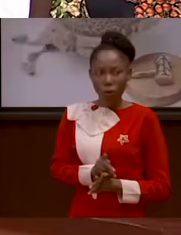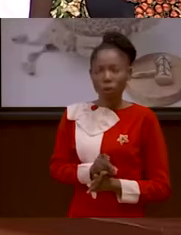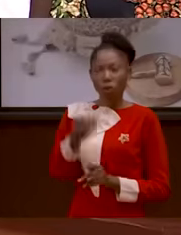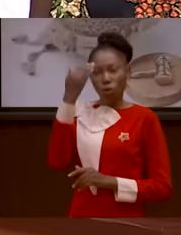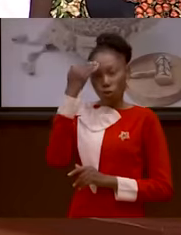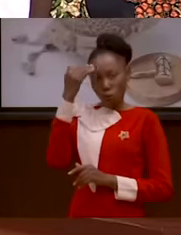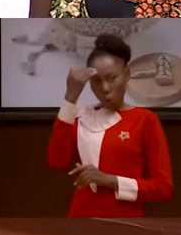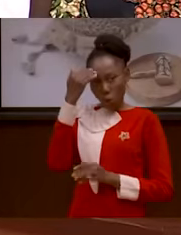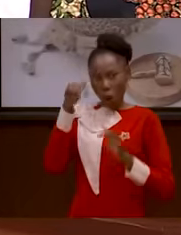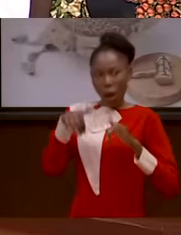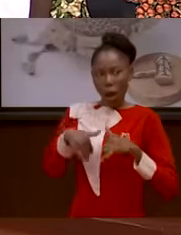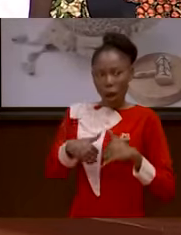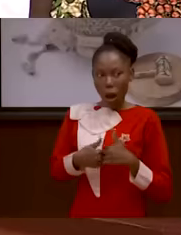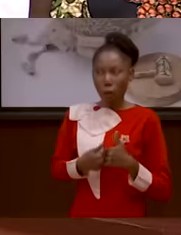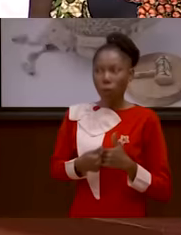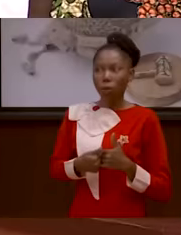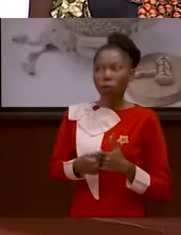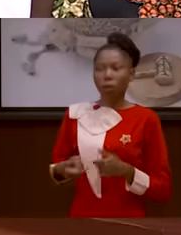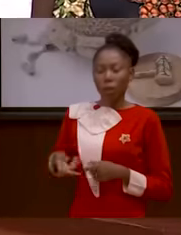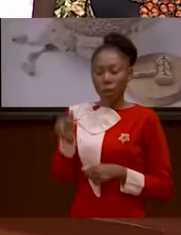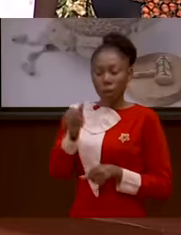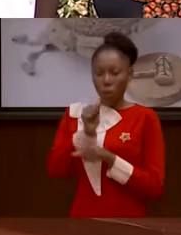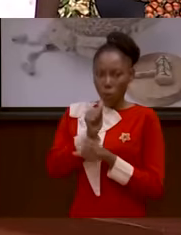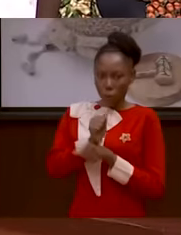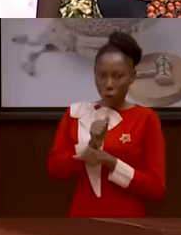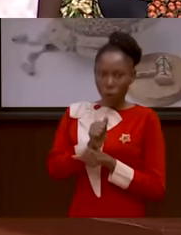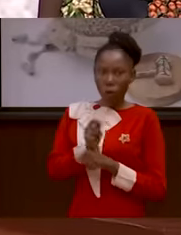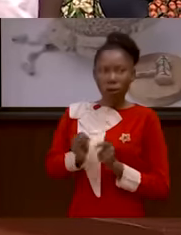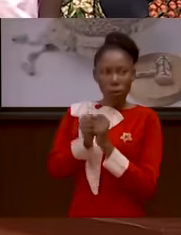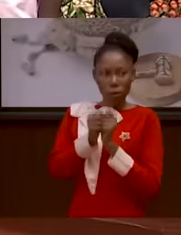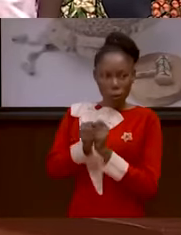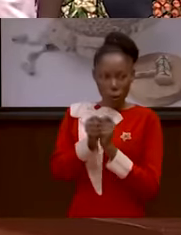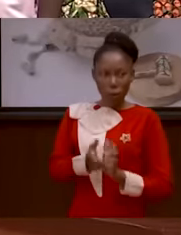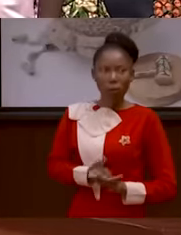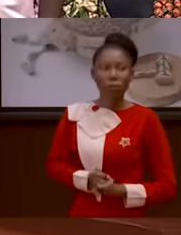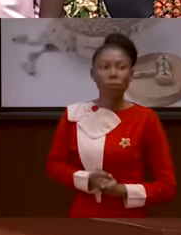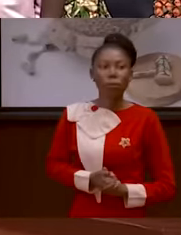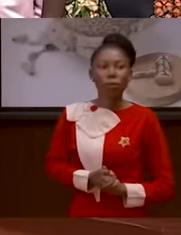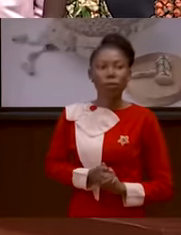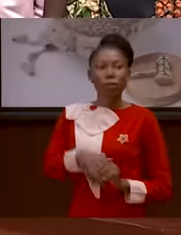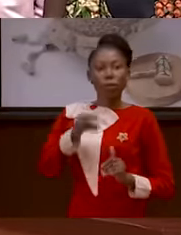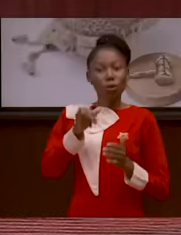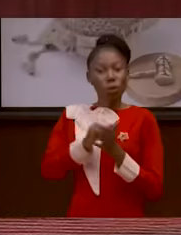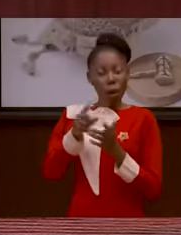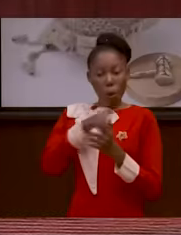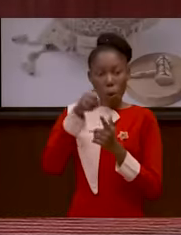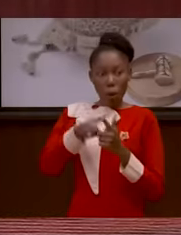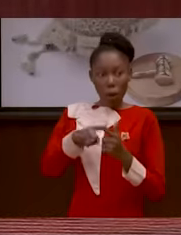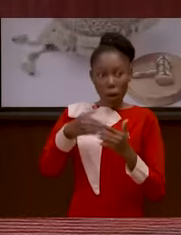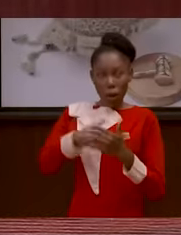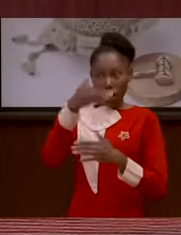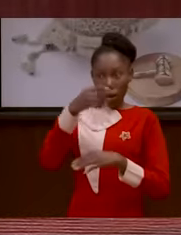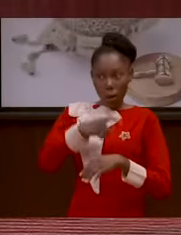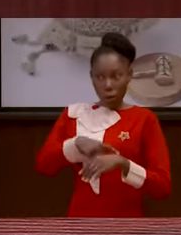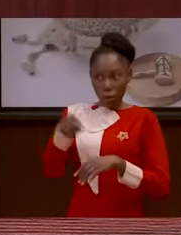her to blend them together and over little things. Let them bond very well. So that by the time you come